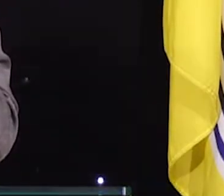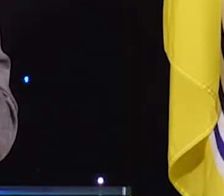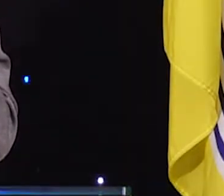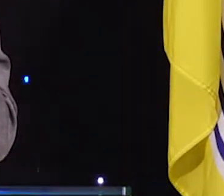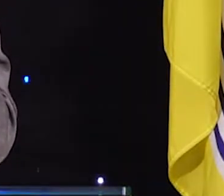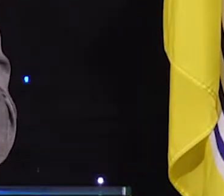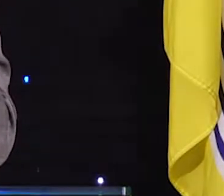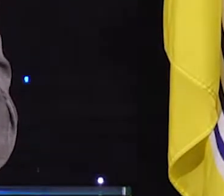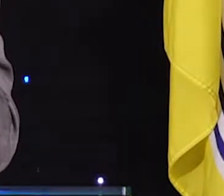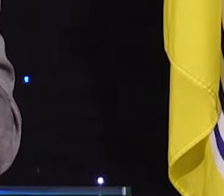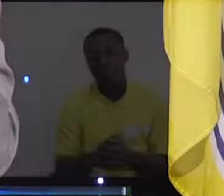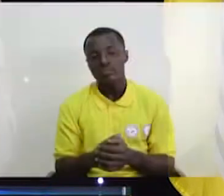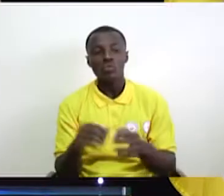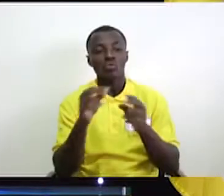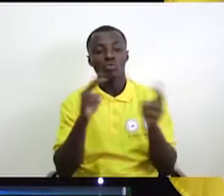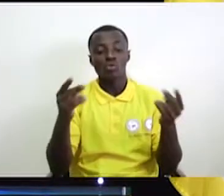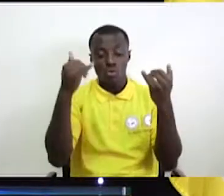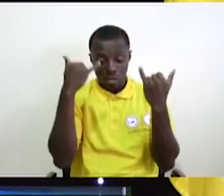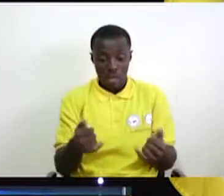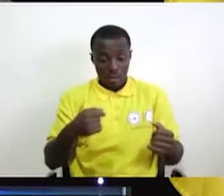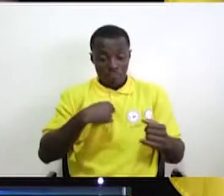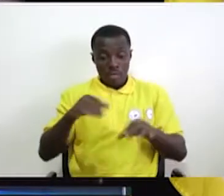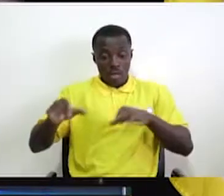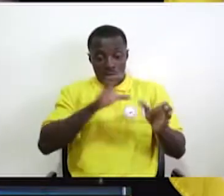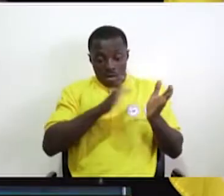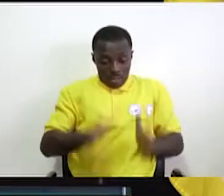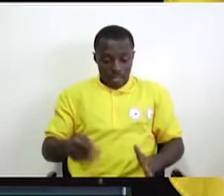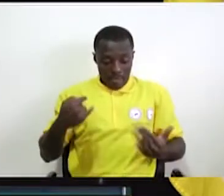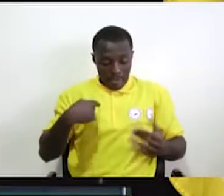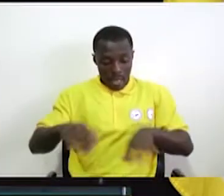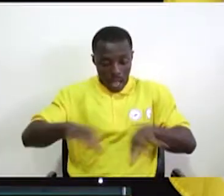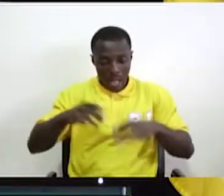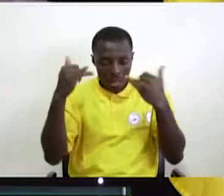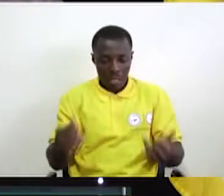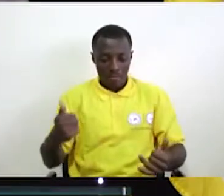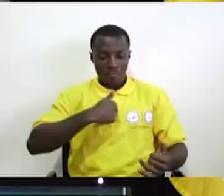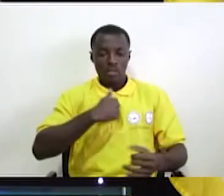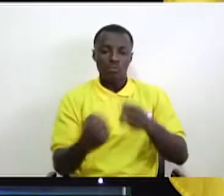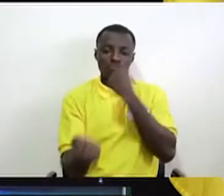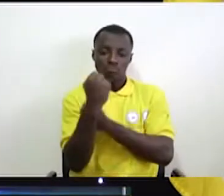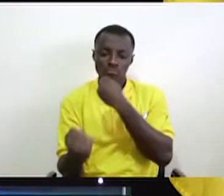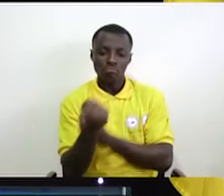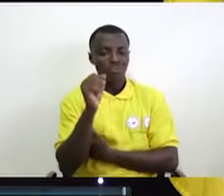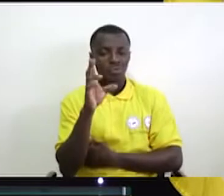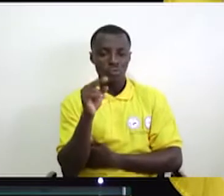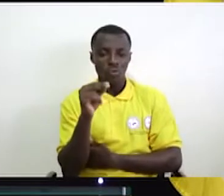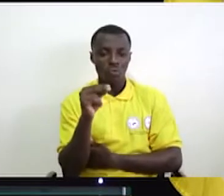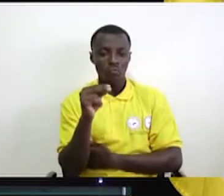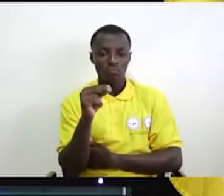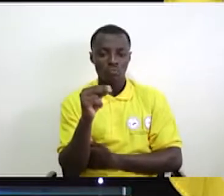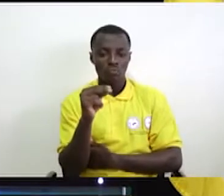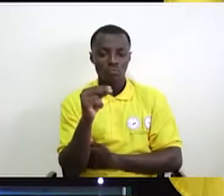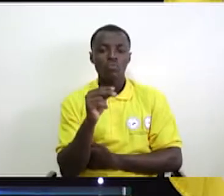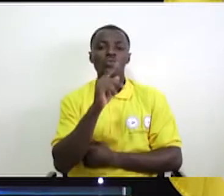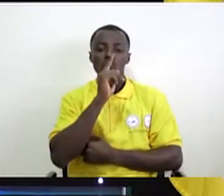It is no longer I who lives. My individuality remains.